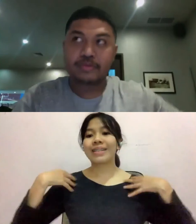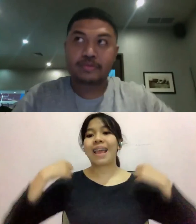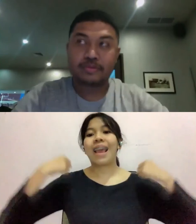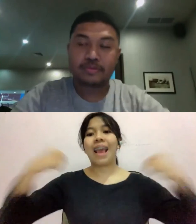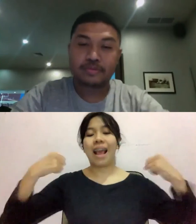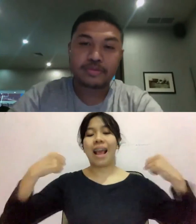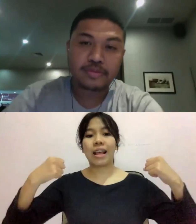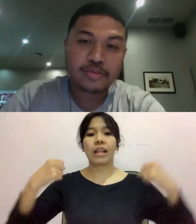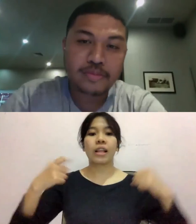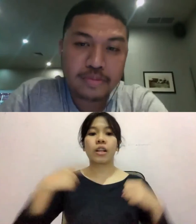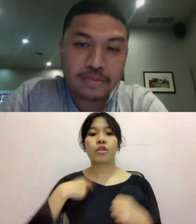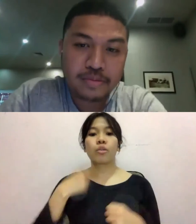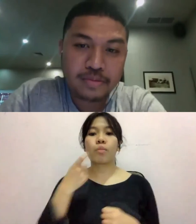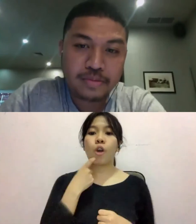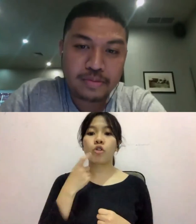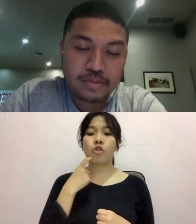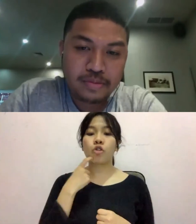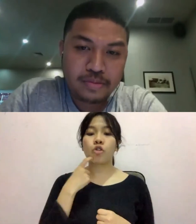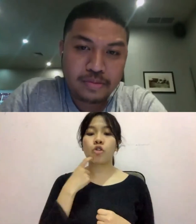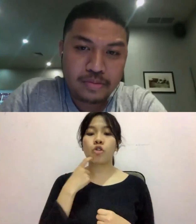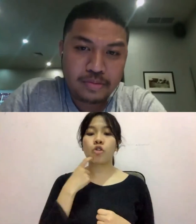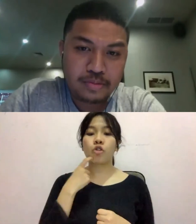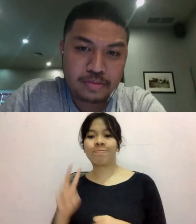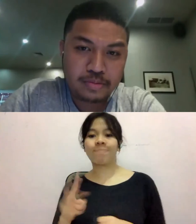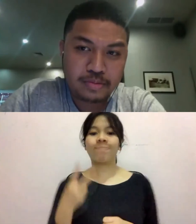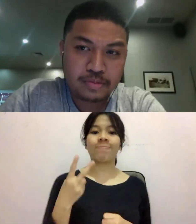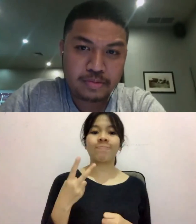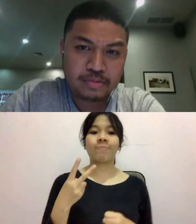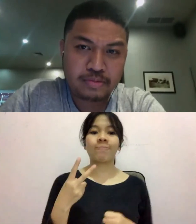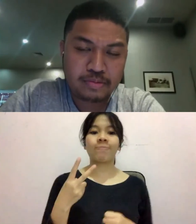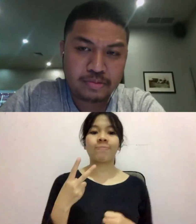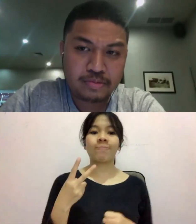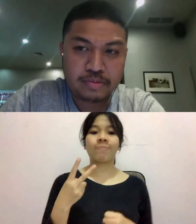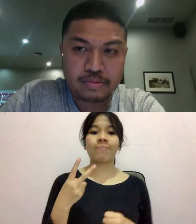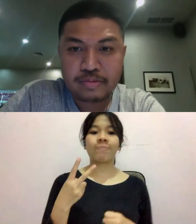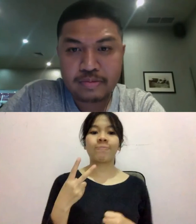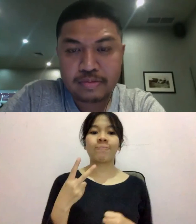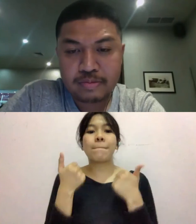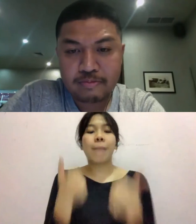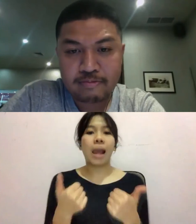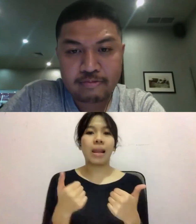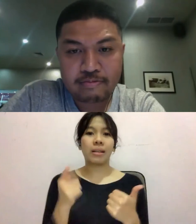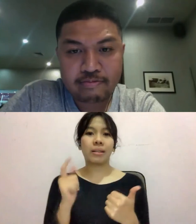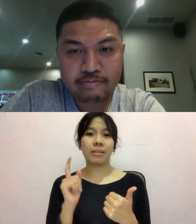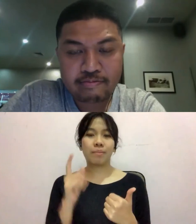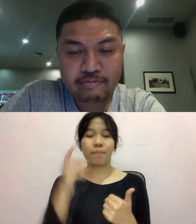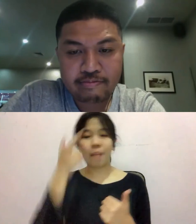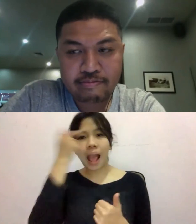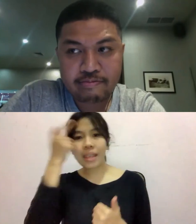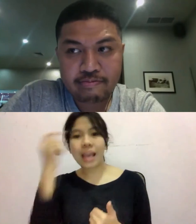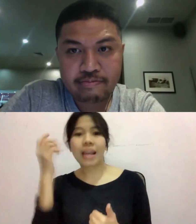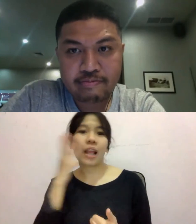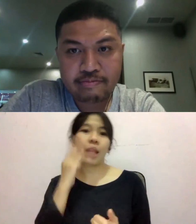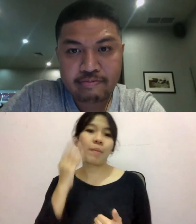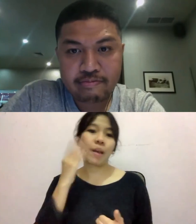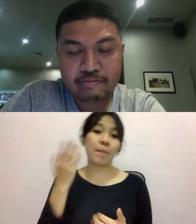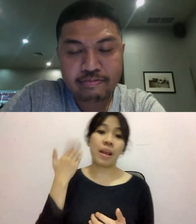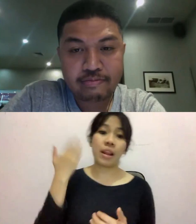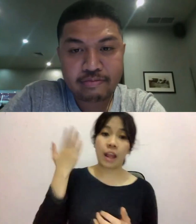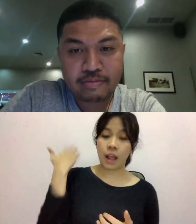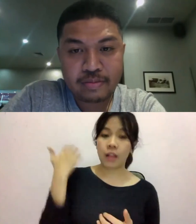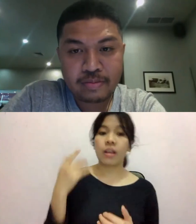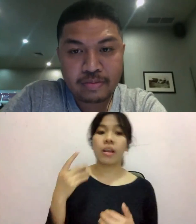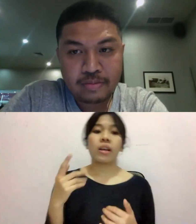a better version of myself through those experiences. I think it's not a really good